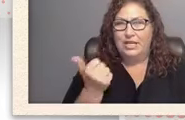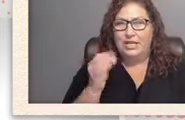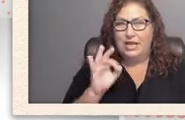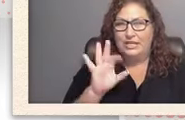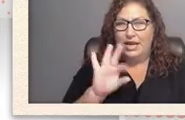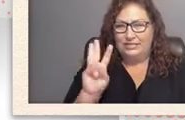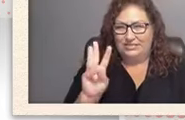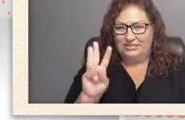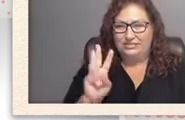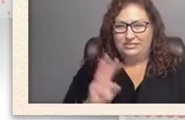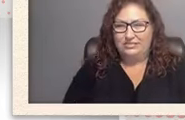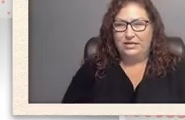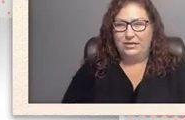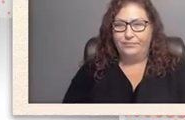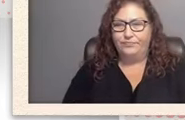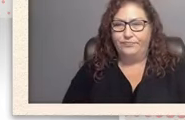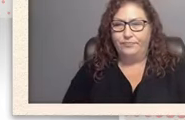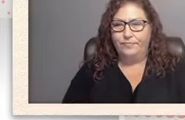1996.